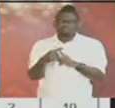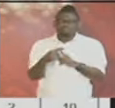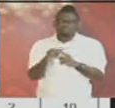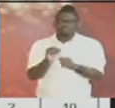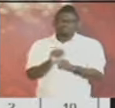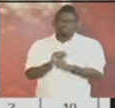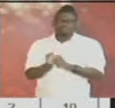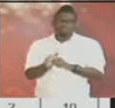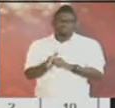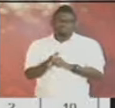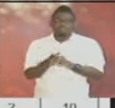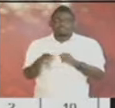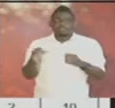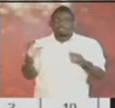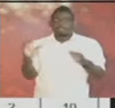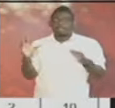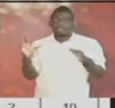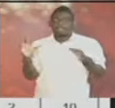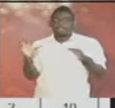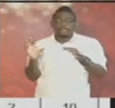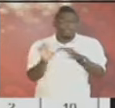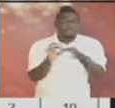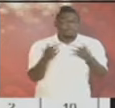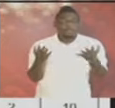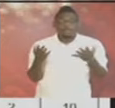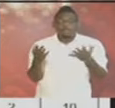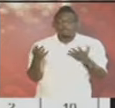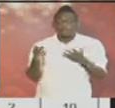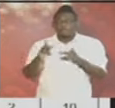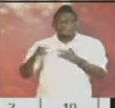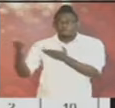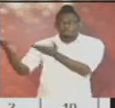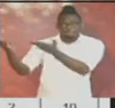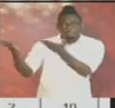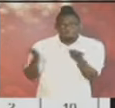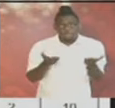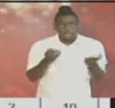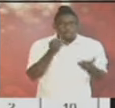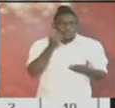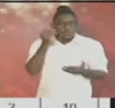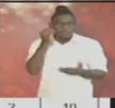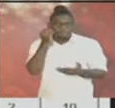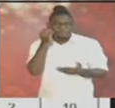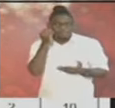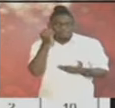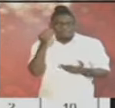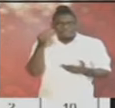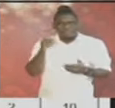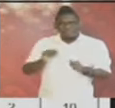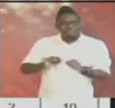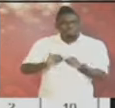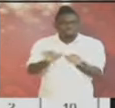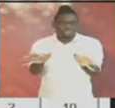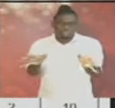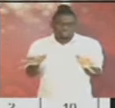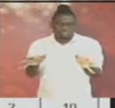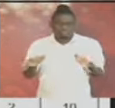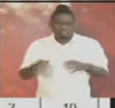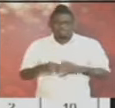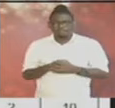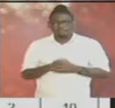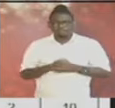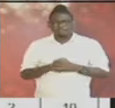have been linked to someone else within the home or the same address or the same location. Whereas in epidemiological